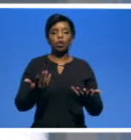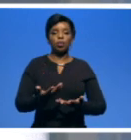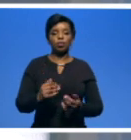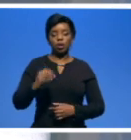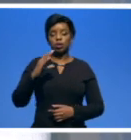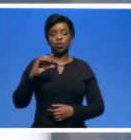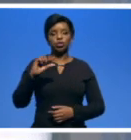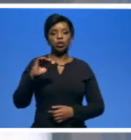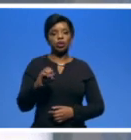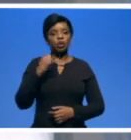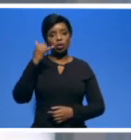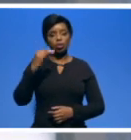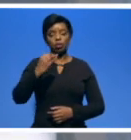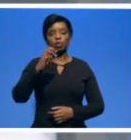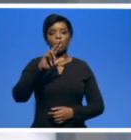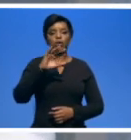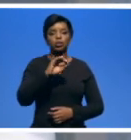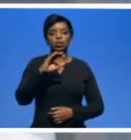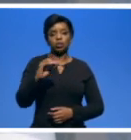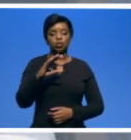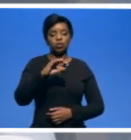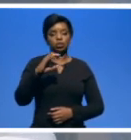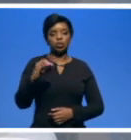our hotline